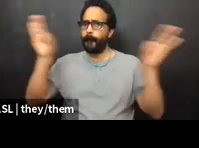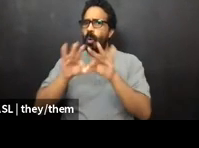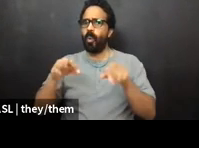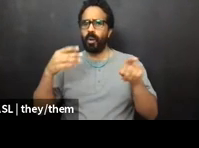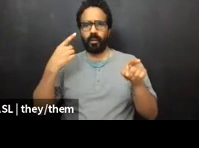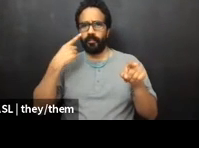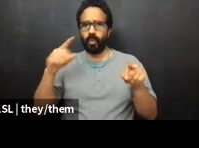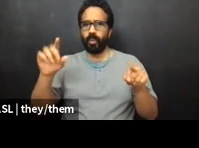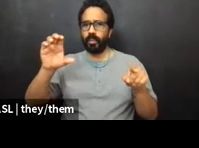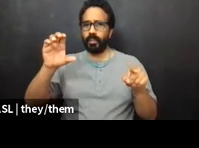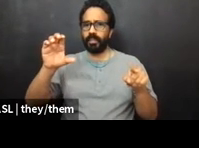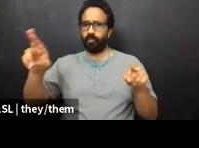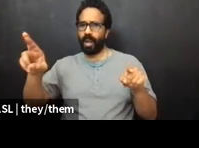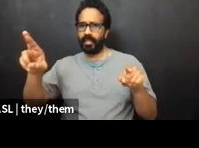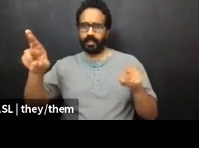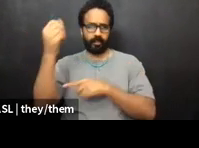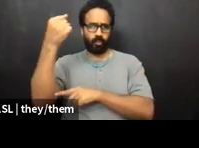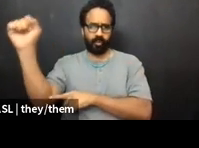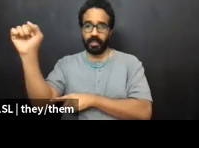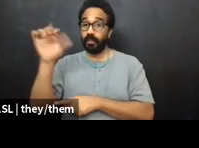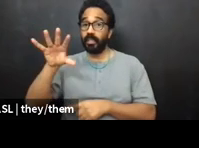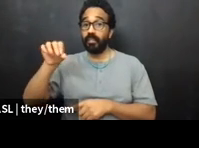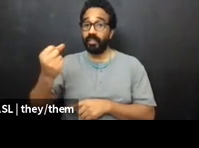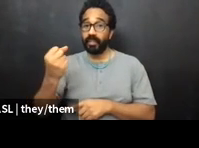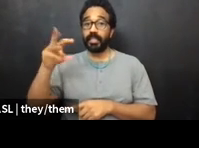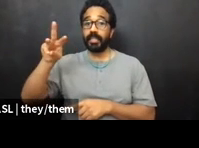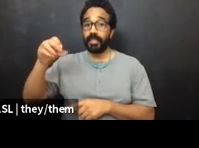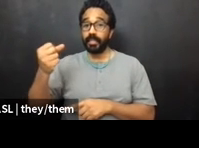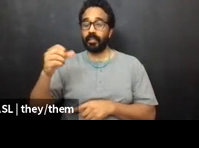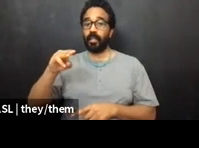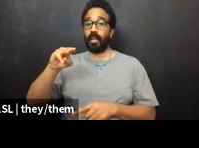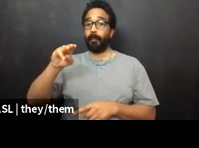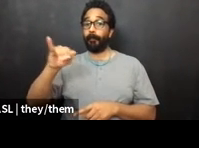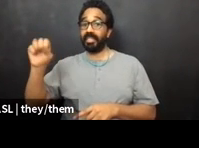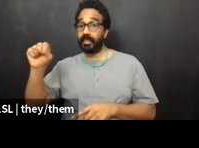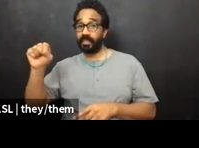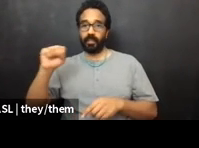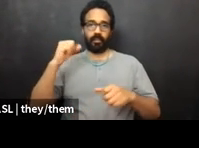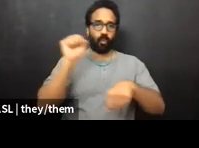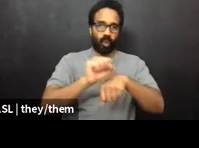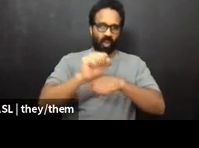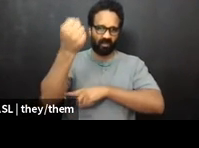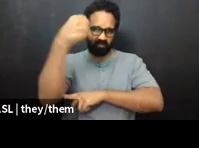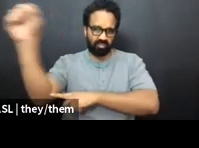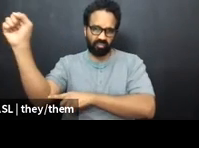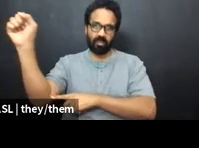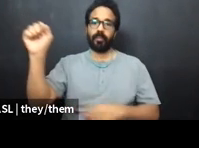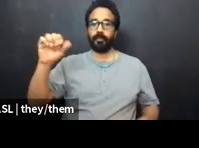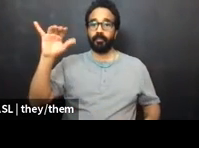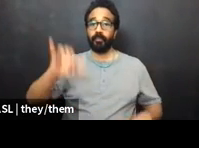Biloxi, Mississippi in the 50s and 60s, and instrumental in desegregating public